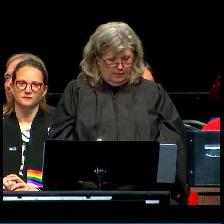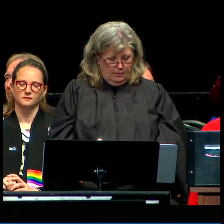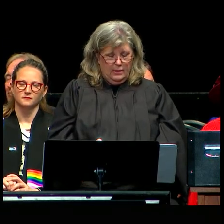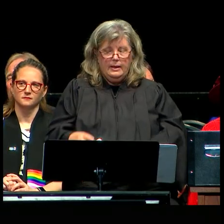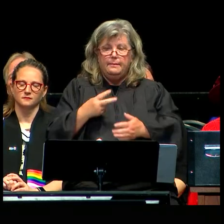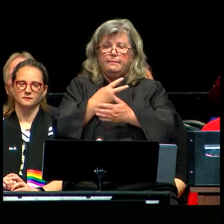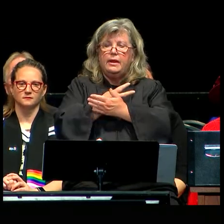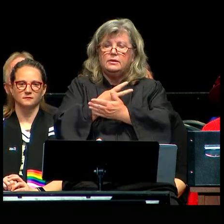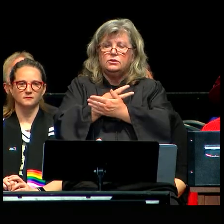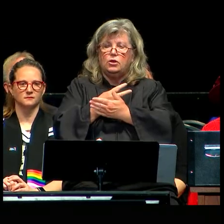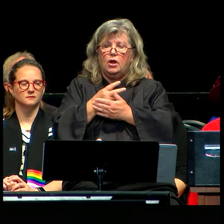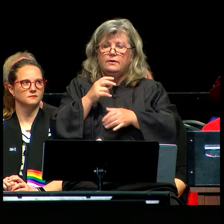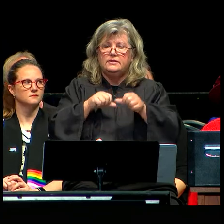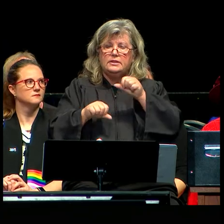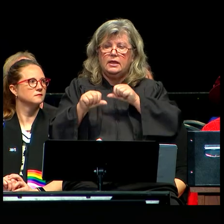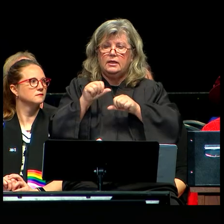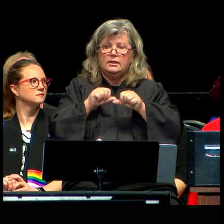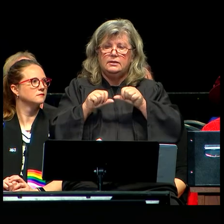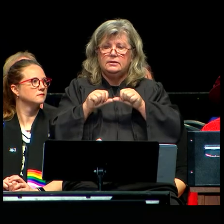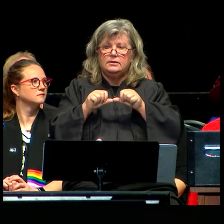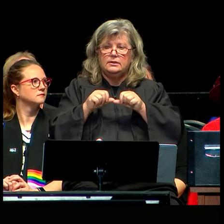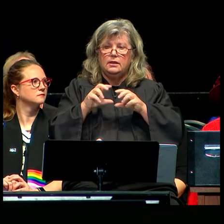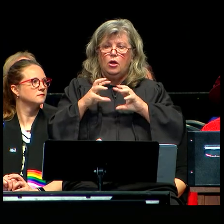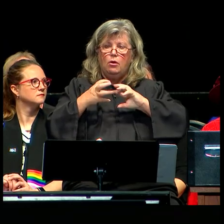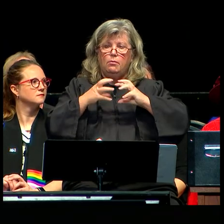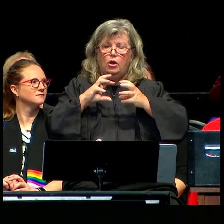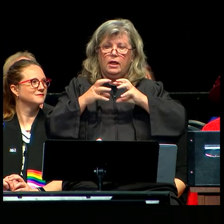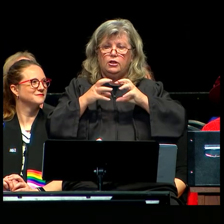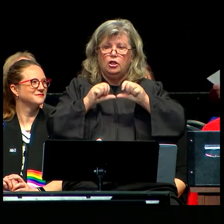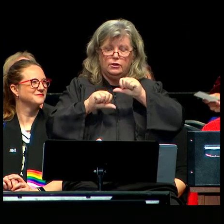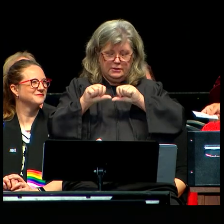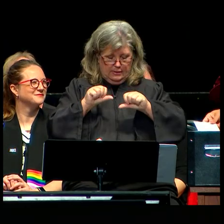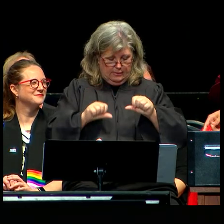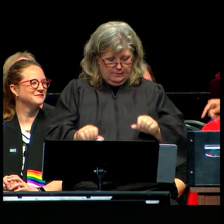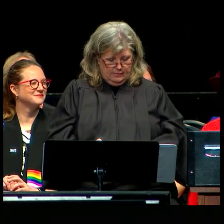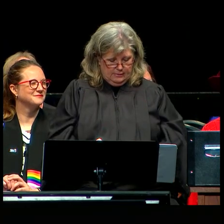Master of Science in Molecular Science.